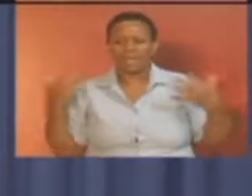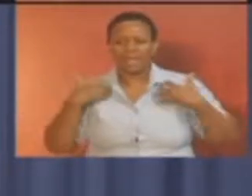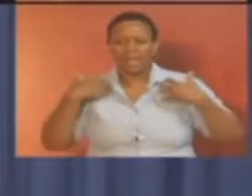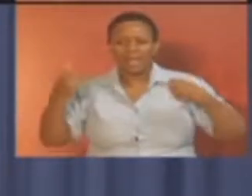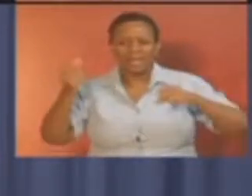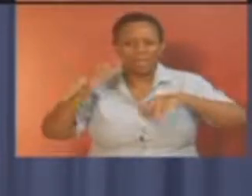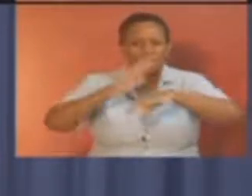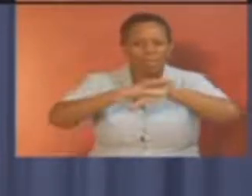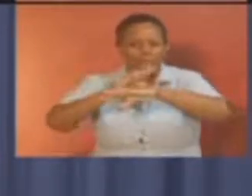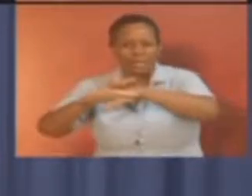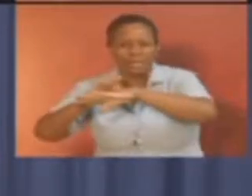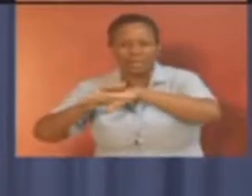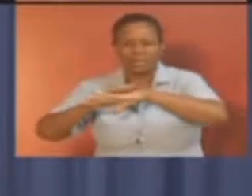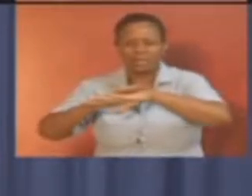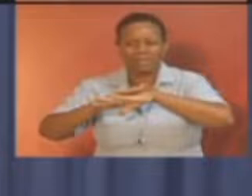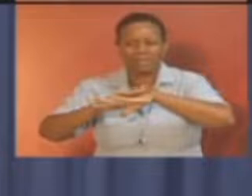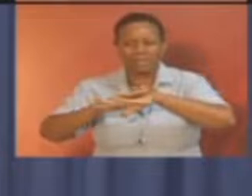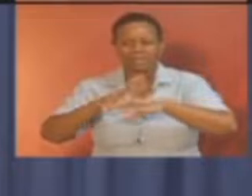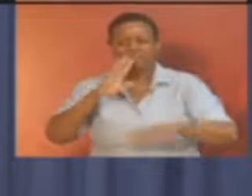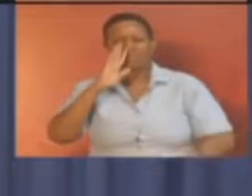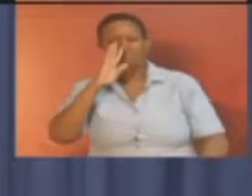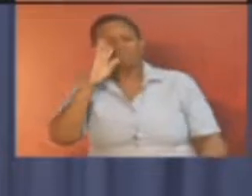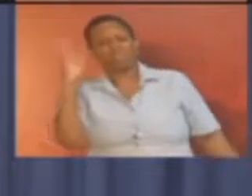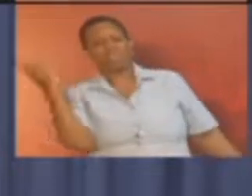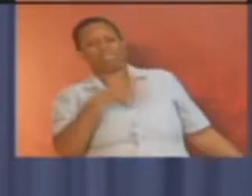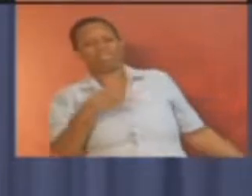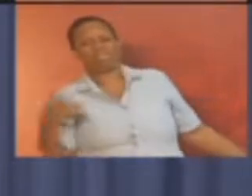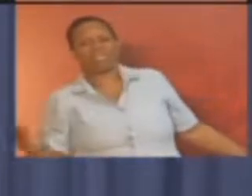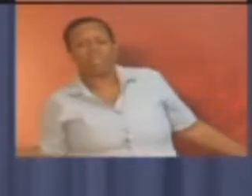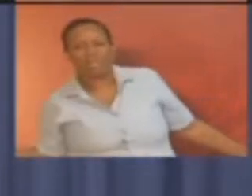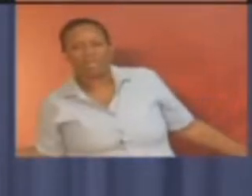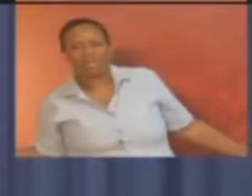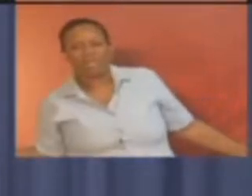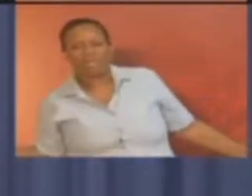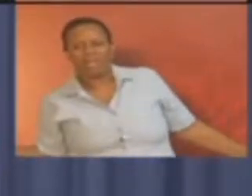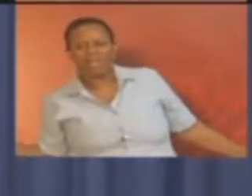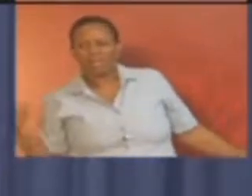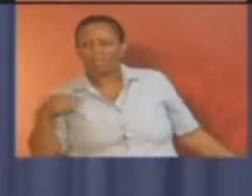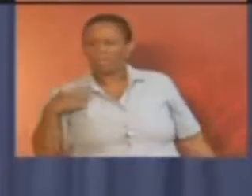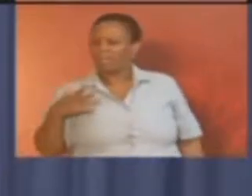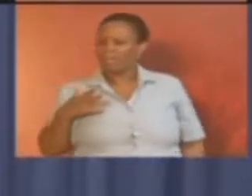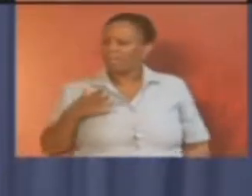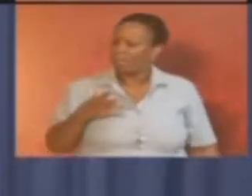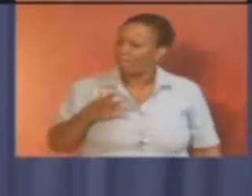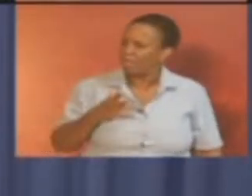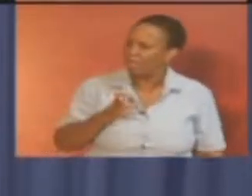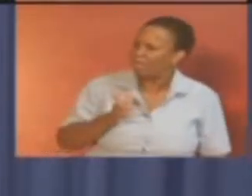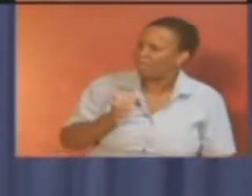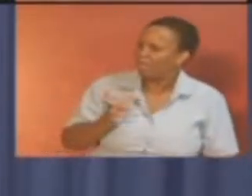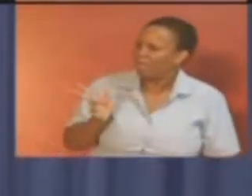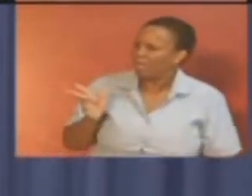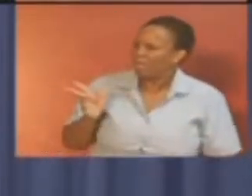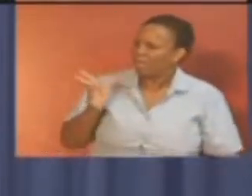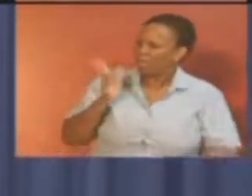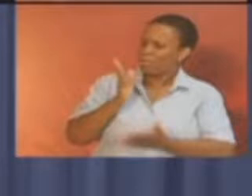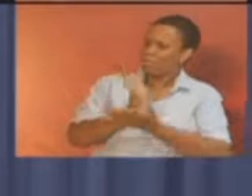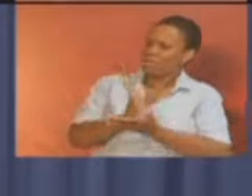It was sad. I pulled aside and I literally, a tear came to my eye.